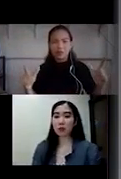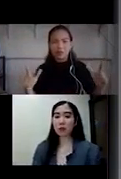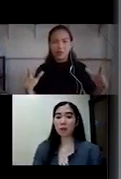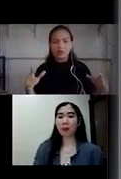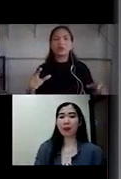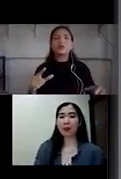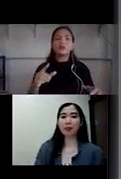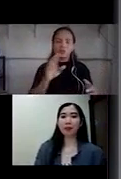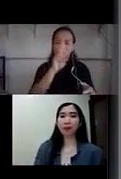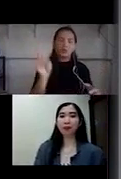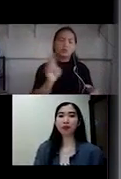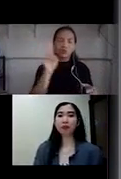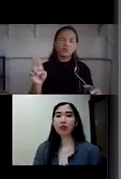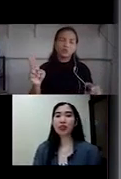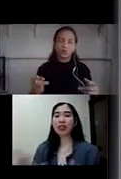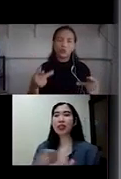to?